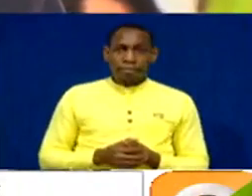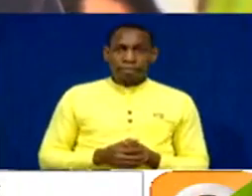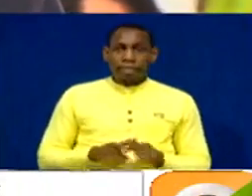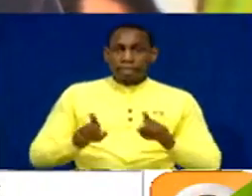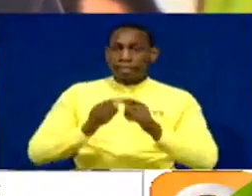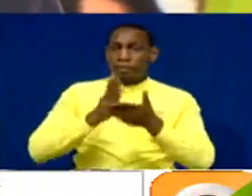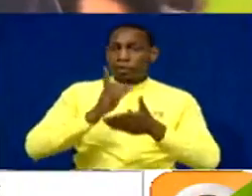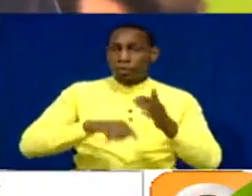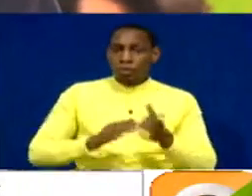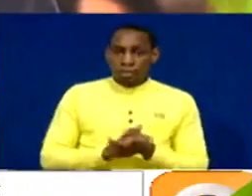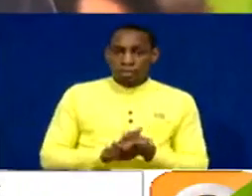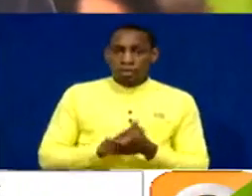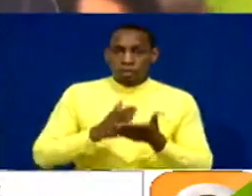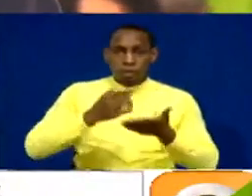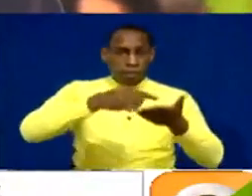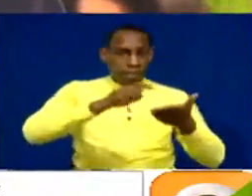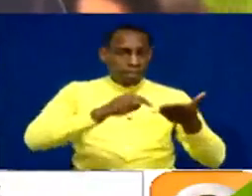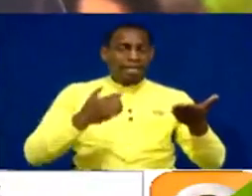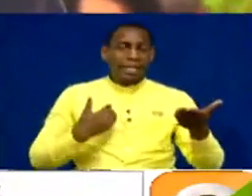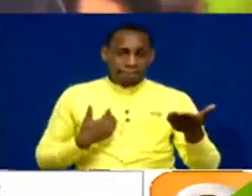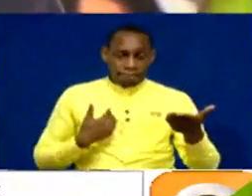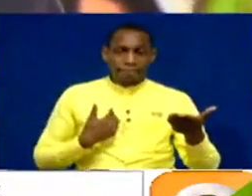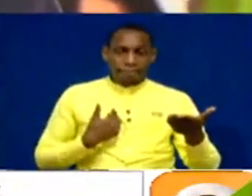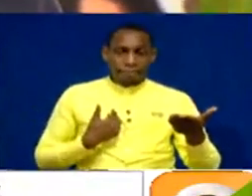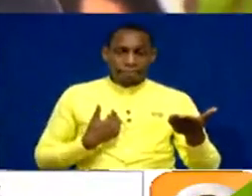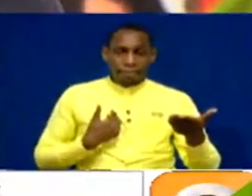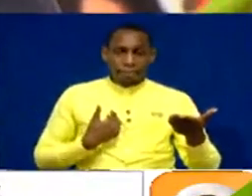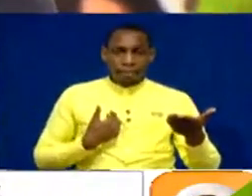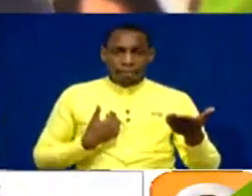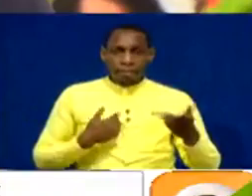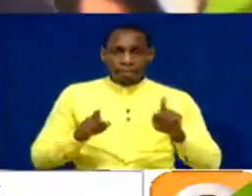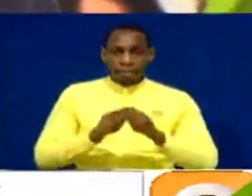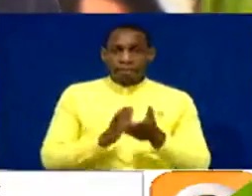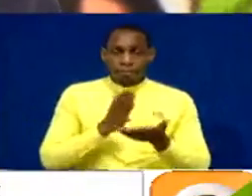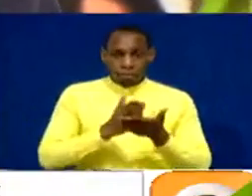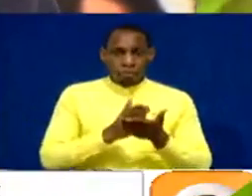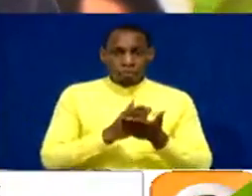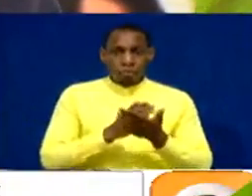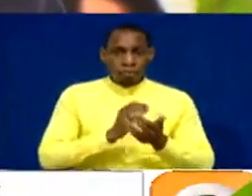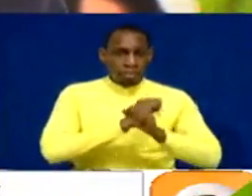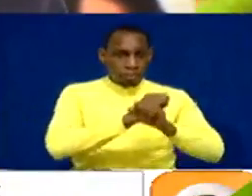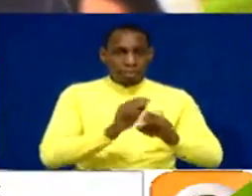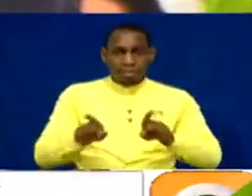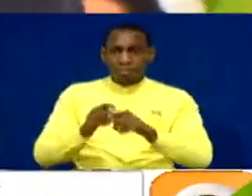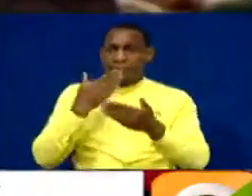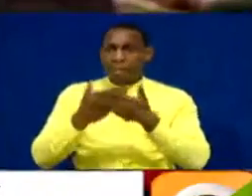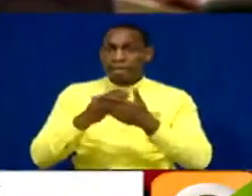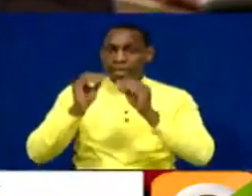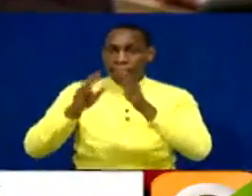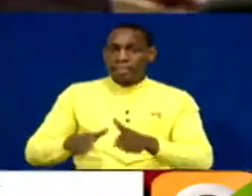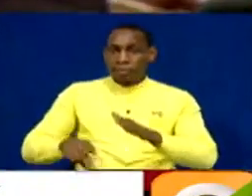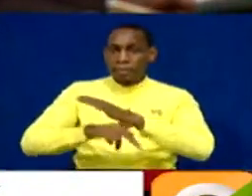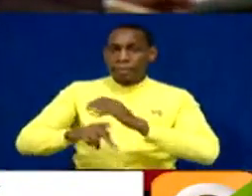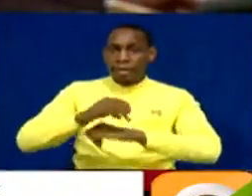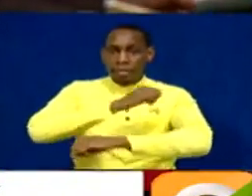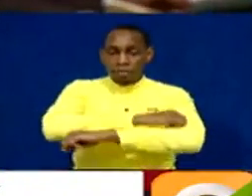the fact that you have received the marks and kept them holistically, and I want to thank our teachers in primary school.